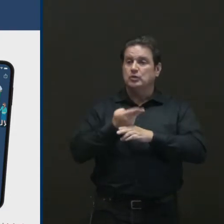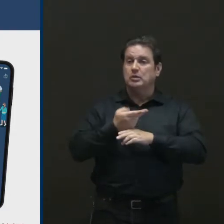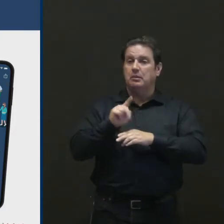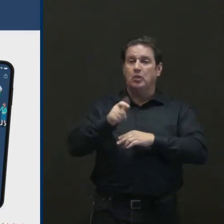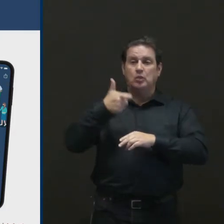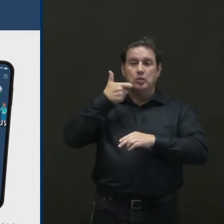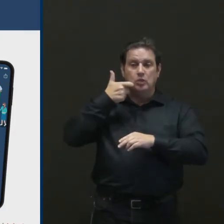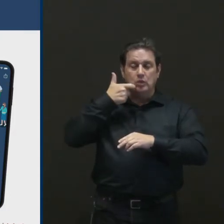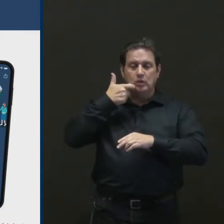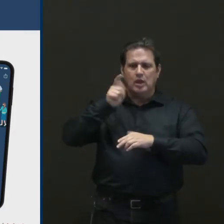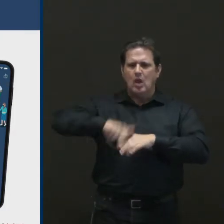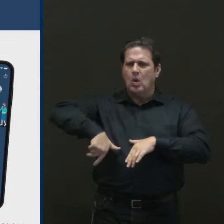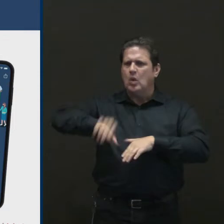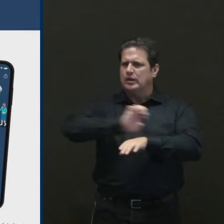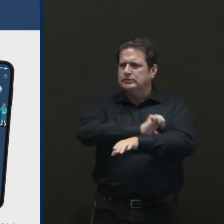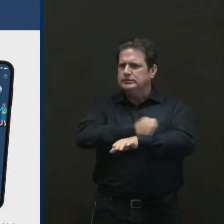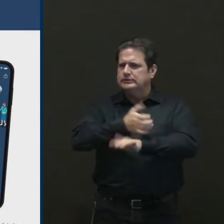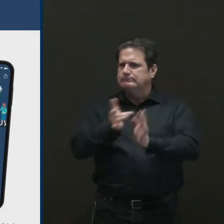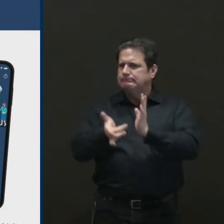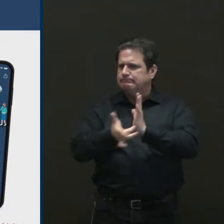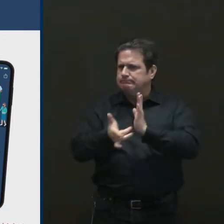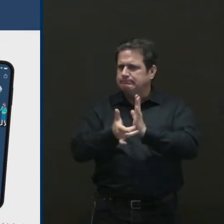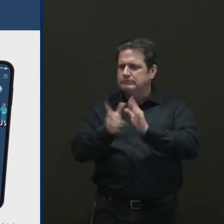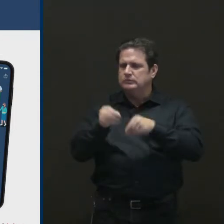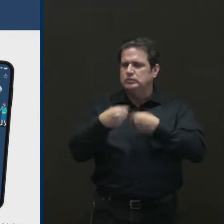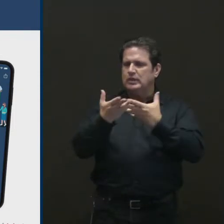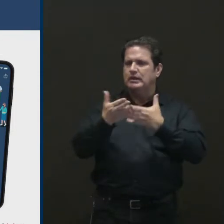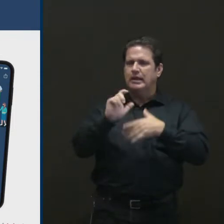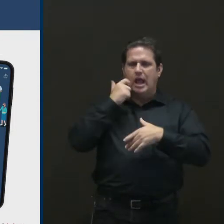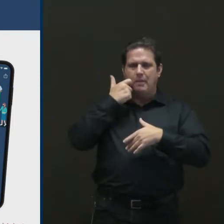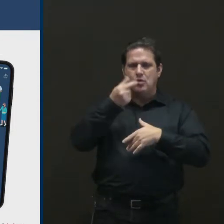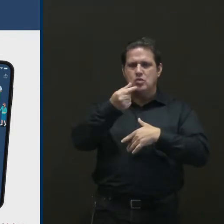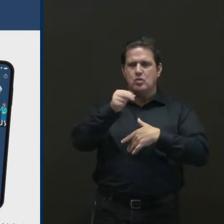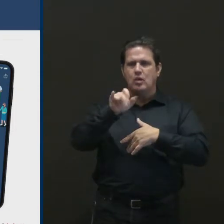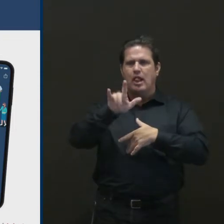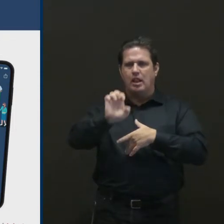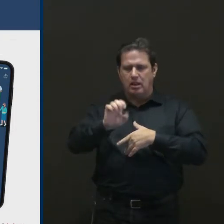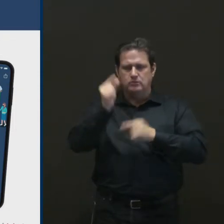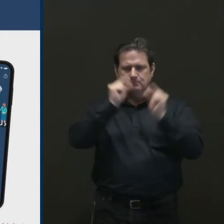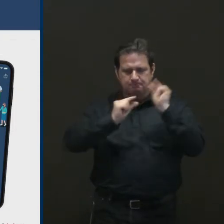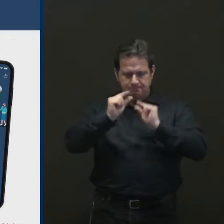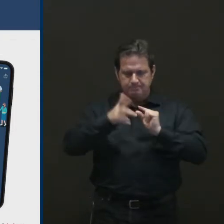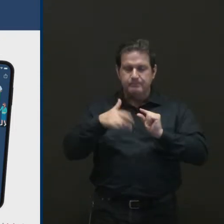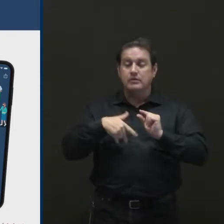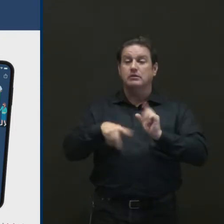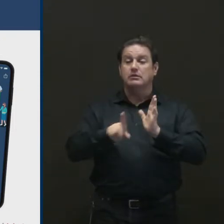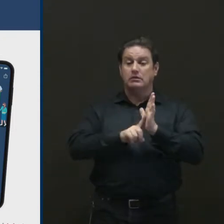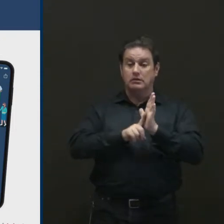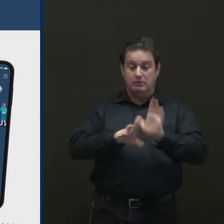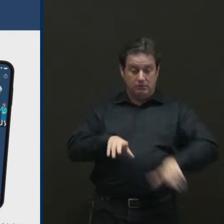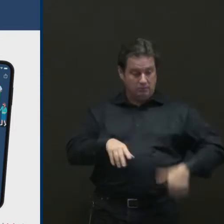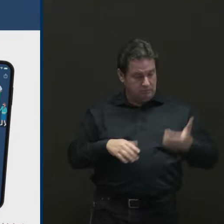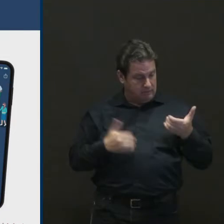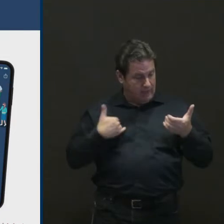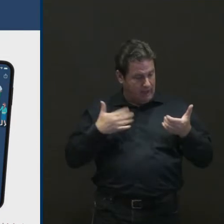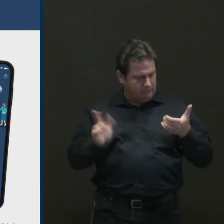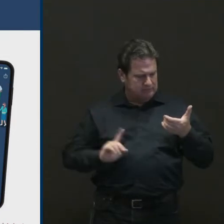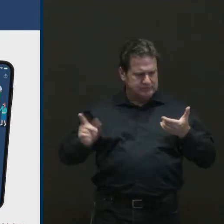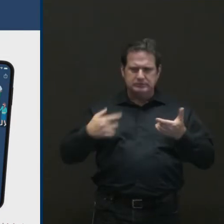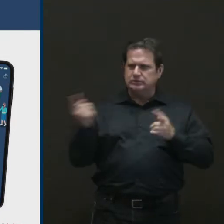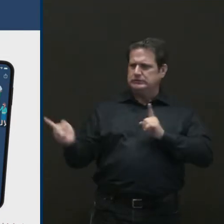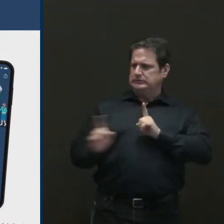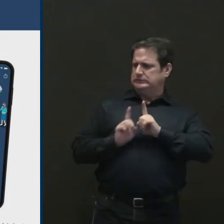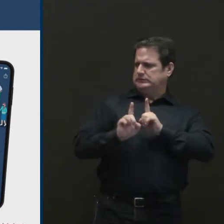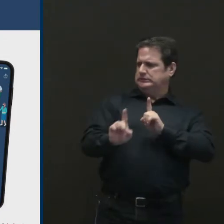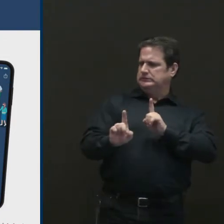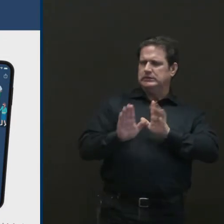Bluetooth low-energy technology that is provided by Apple and Google, and it's going to alert users if you have come in close contact, which